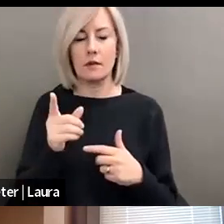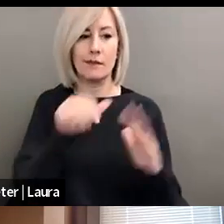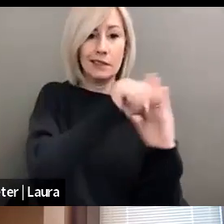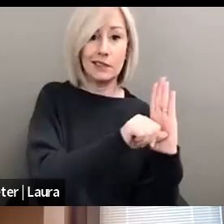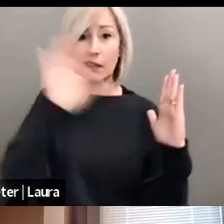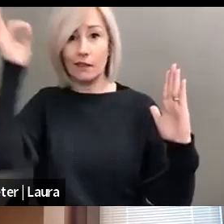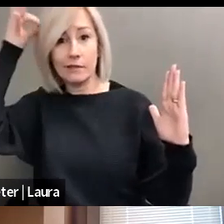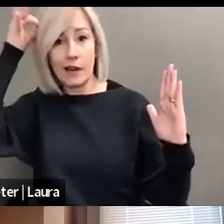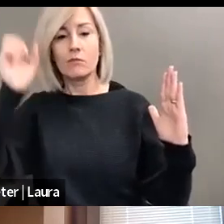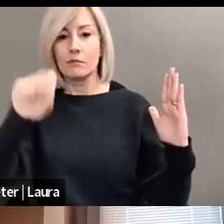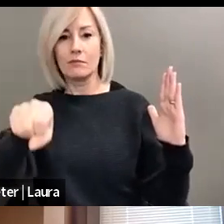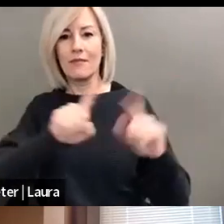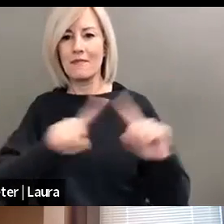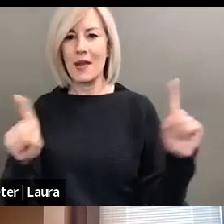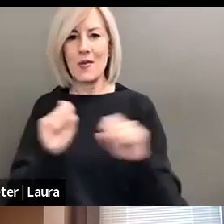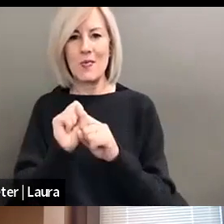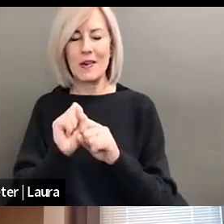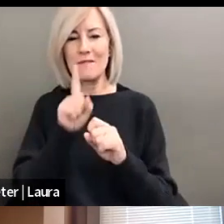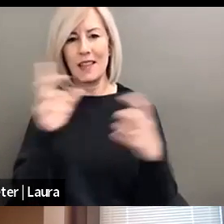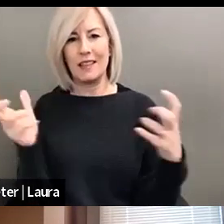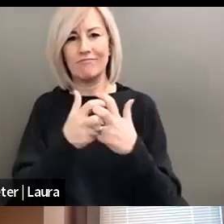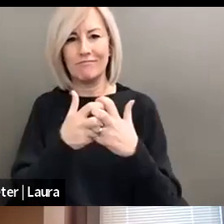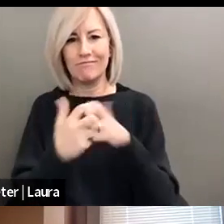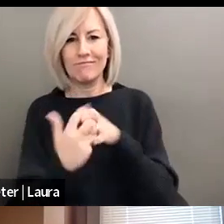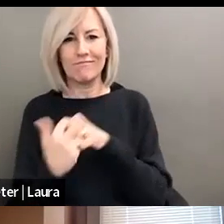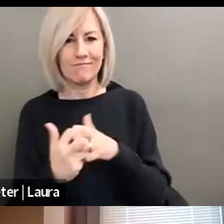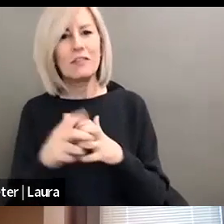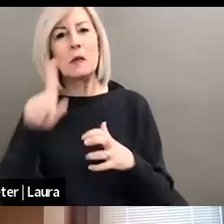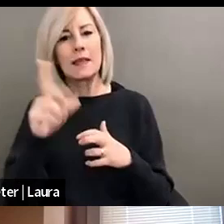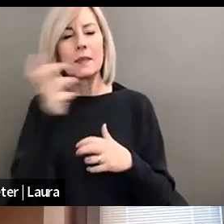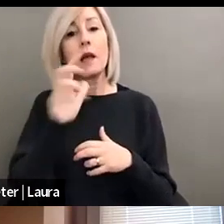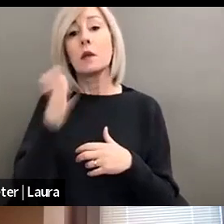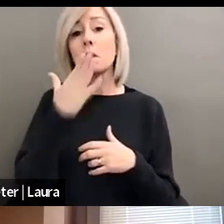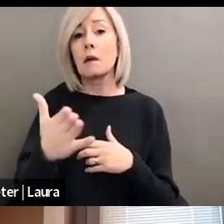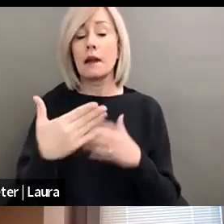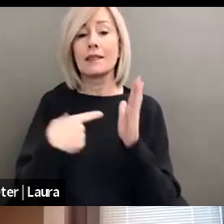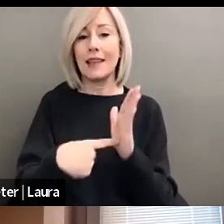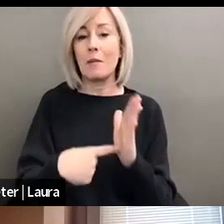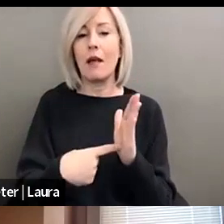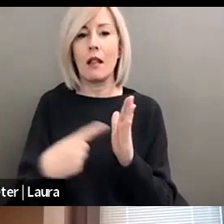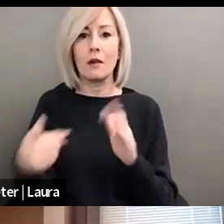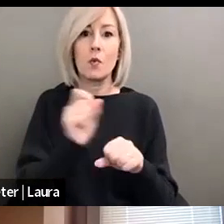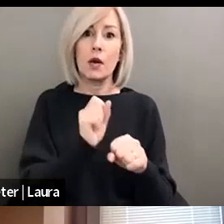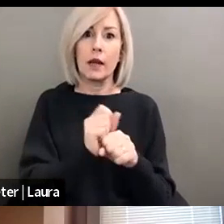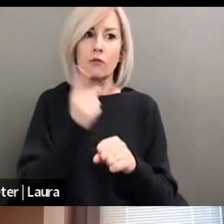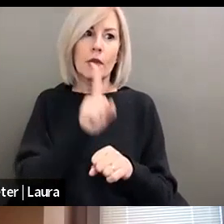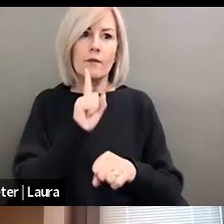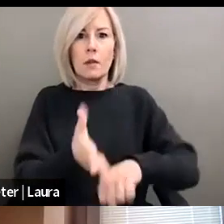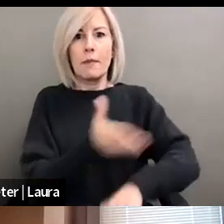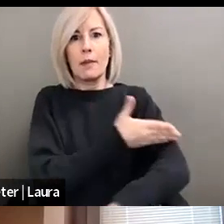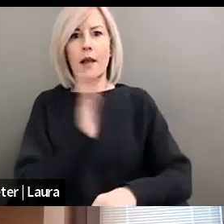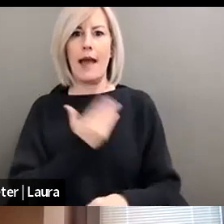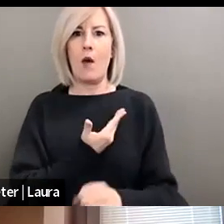but you work so closely together. Yes. And that's such a great example of how it's, you're working for the betterment of our community.